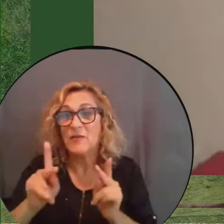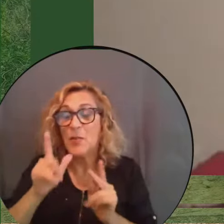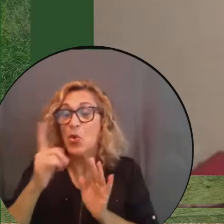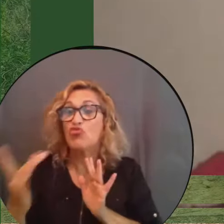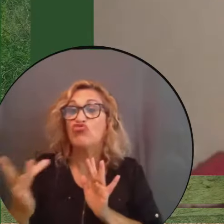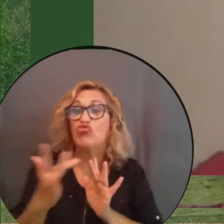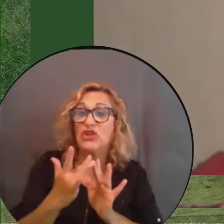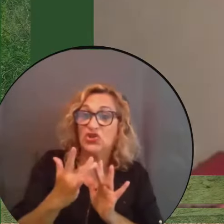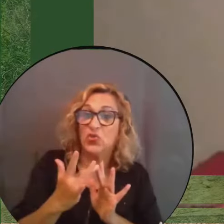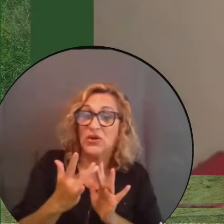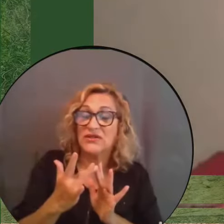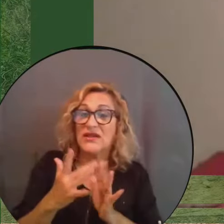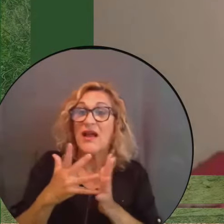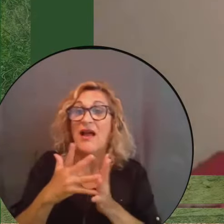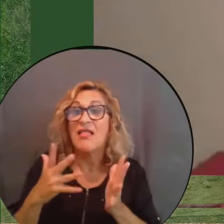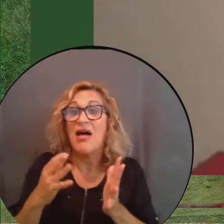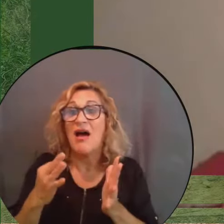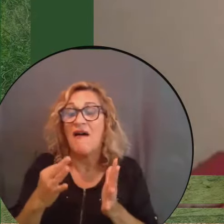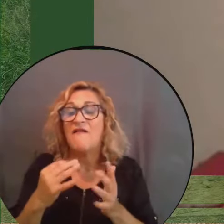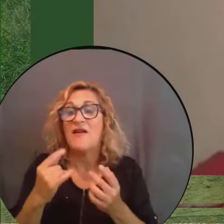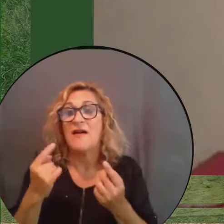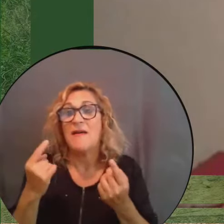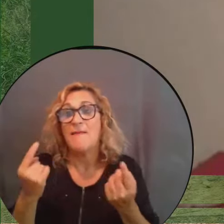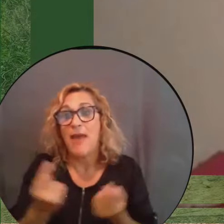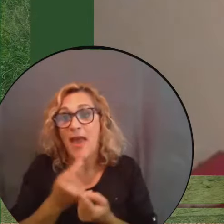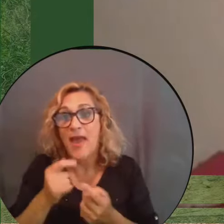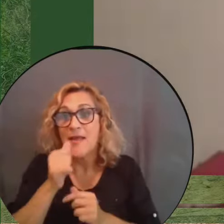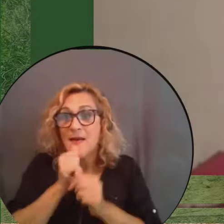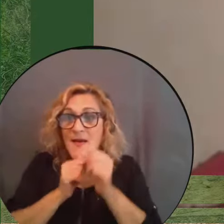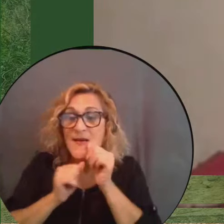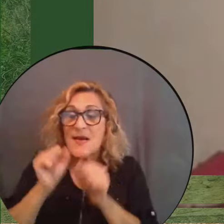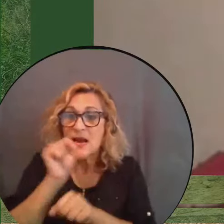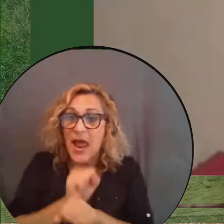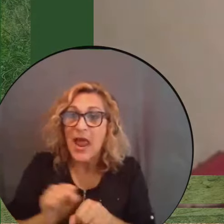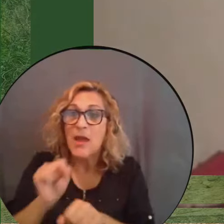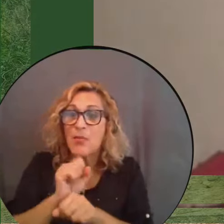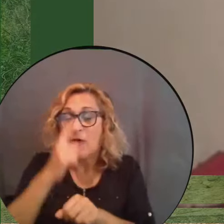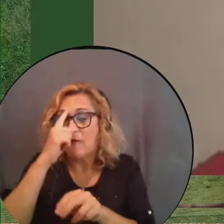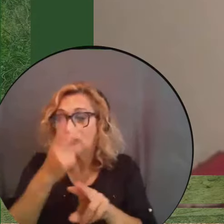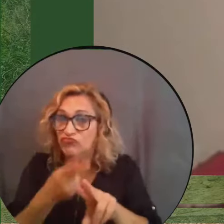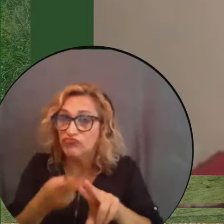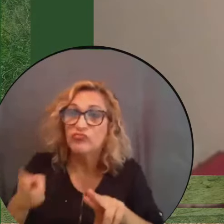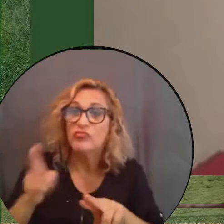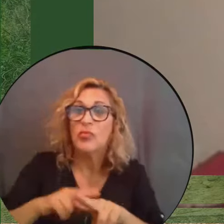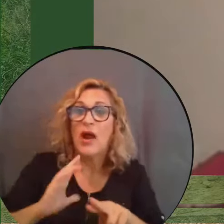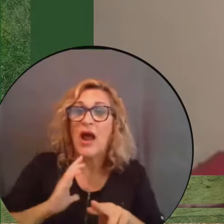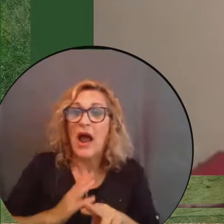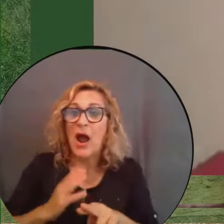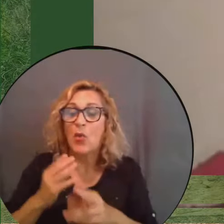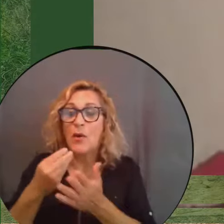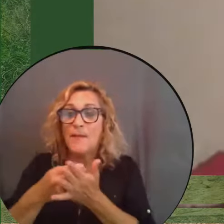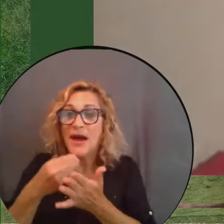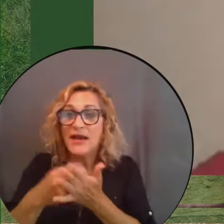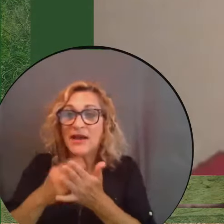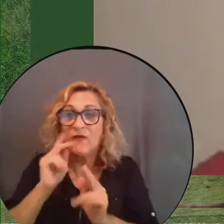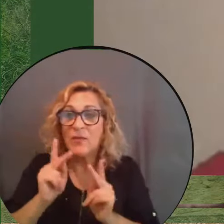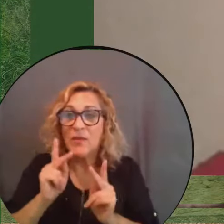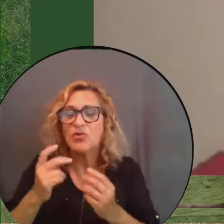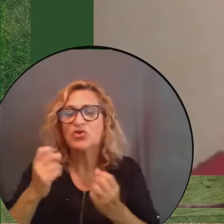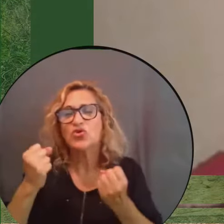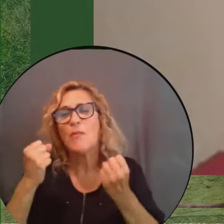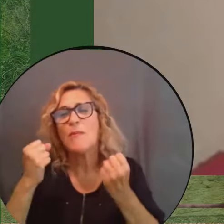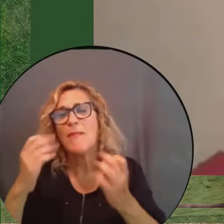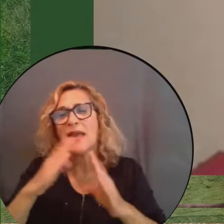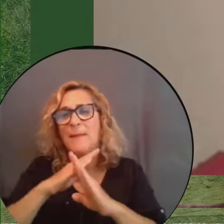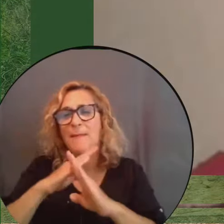of pain and labor to scale up to continue to increase our resources for people, because there were so many barriers and so many new things they